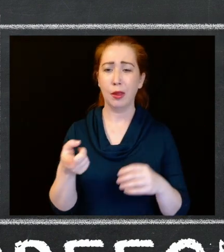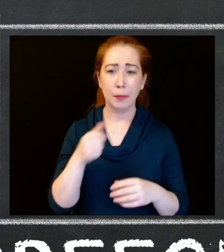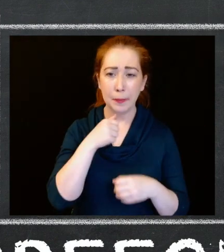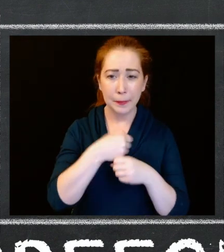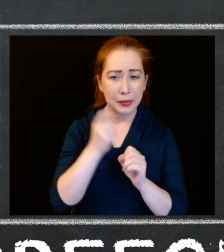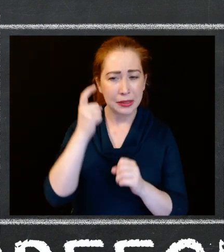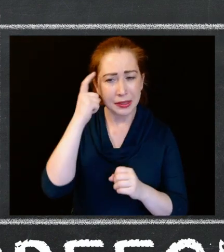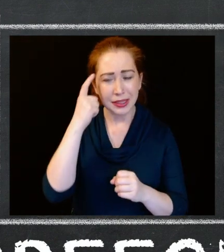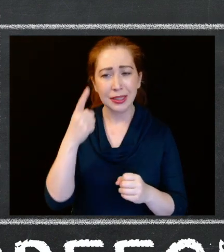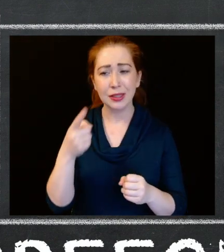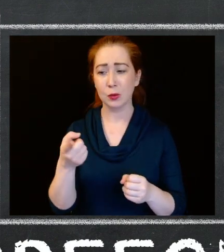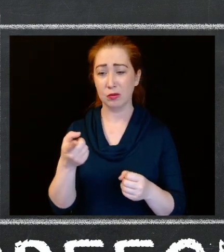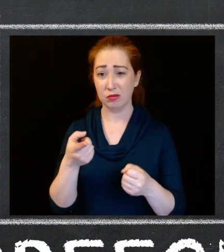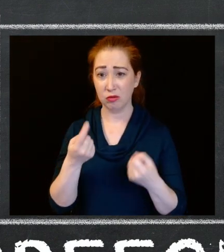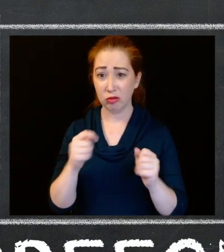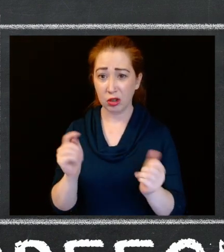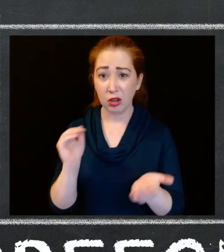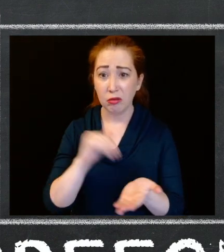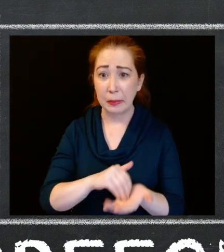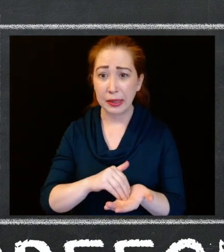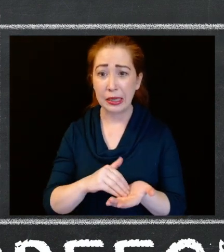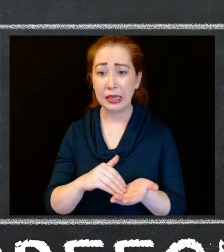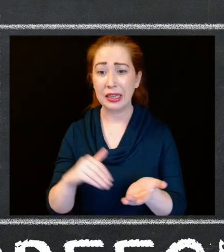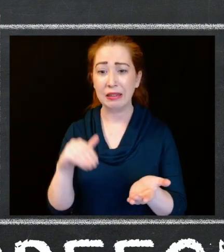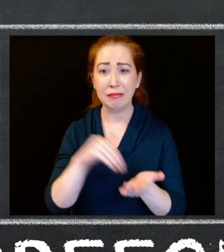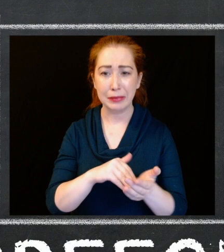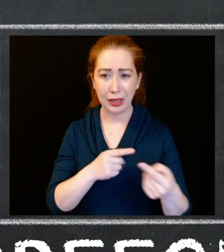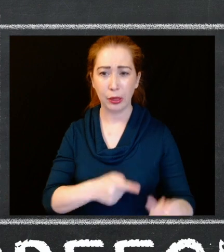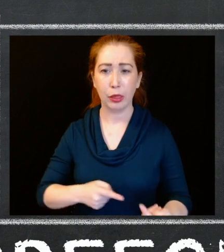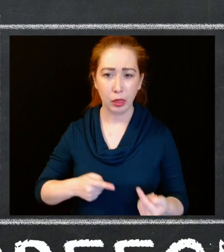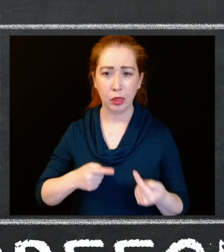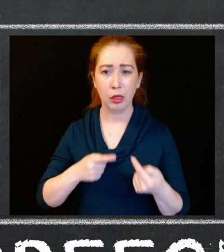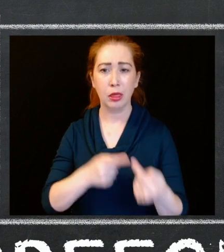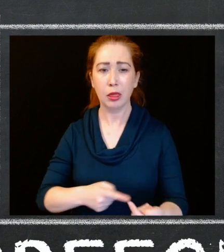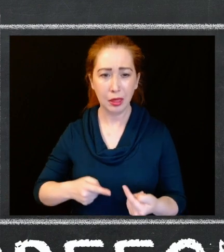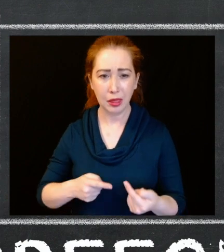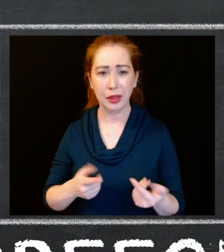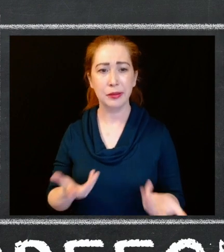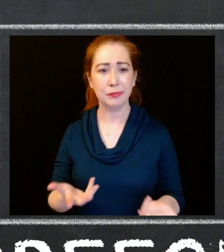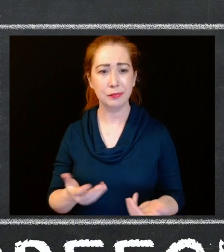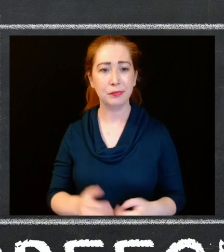speech, nonsense words, or difficulty repeating simple phrases.